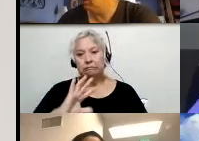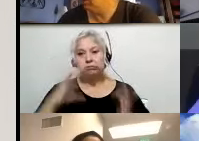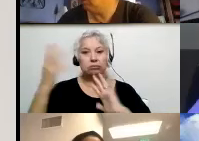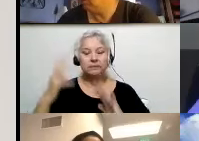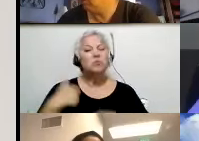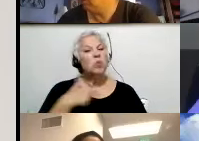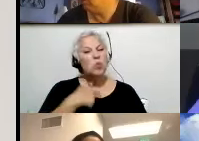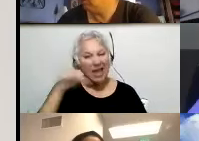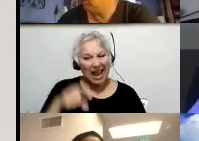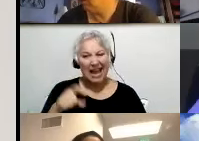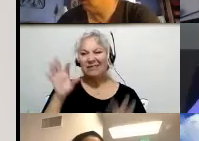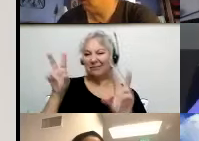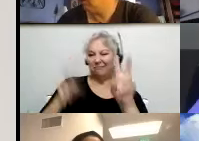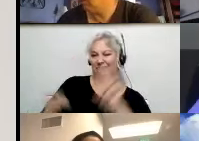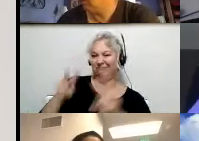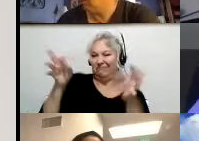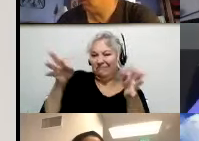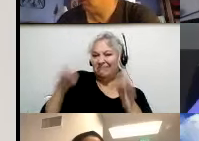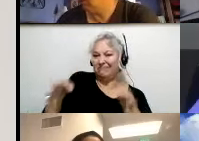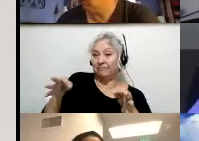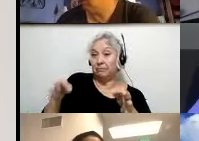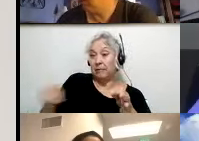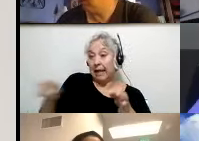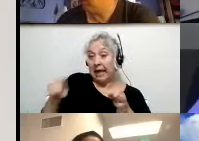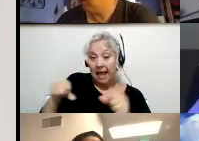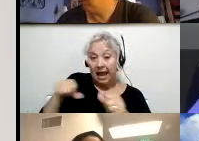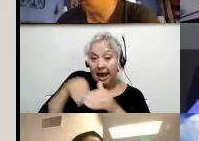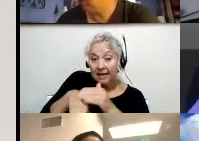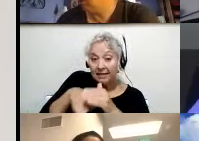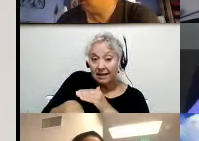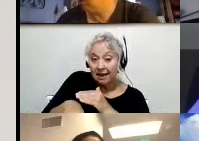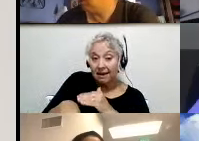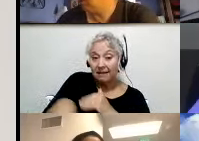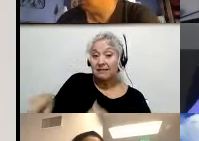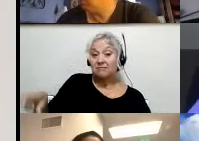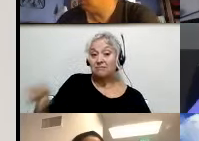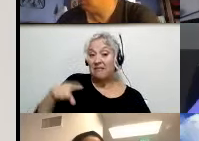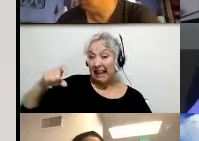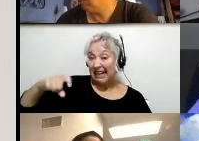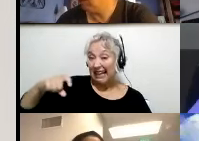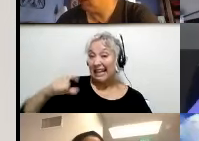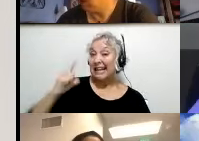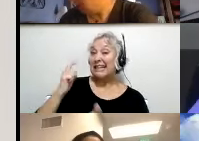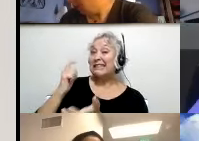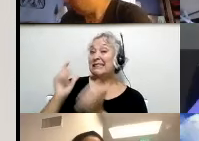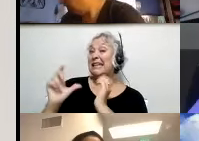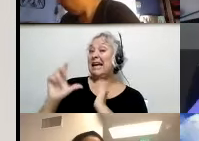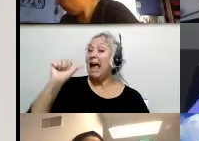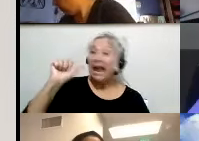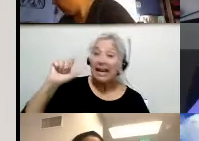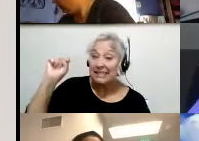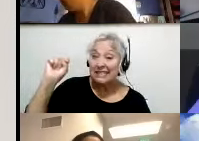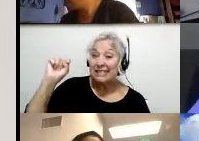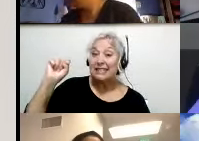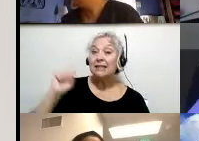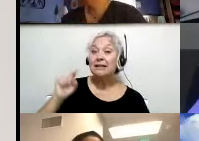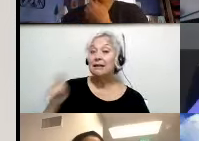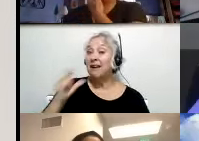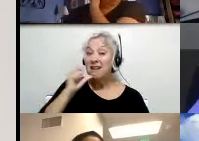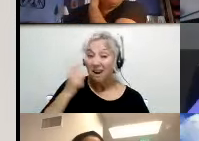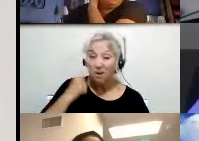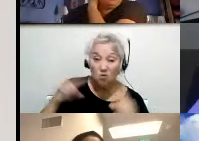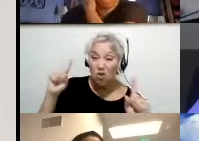have to determine, can they access it? Do they need assistive technology? And if it's not